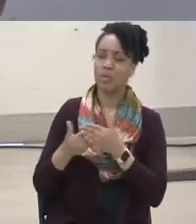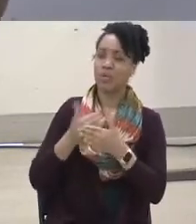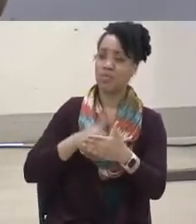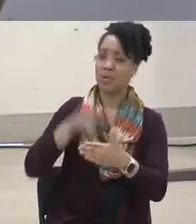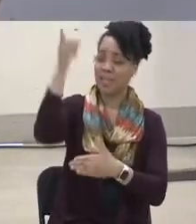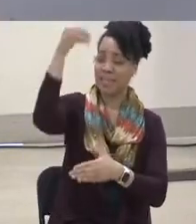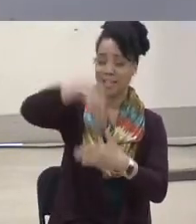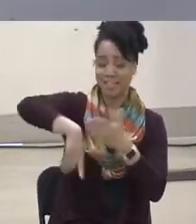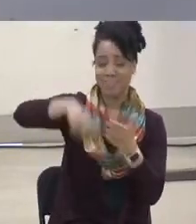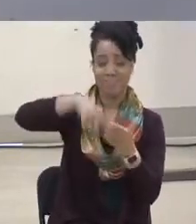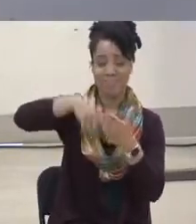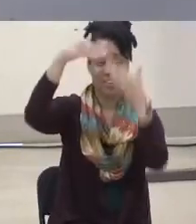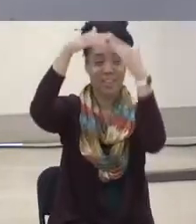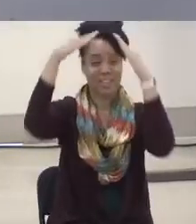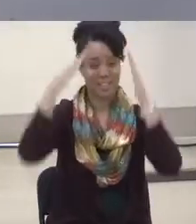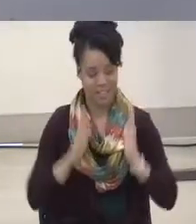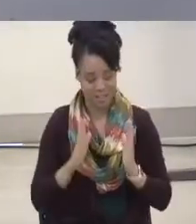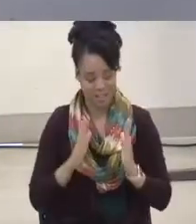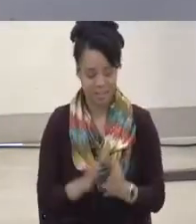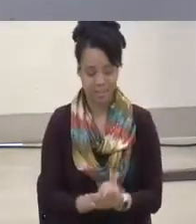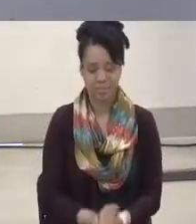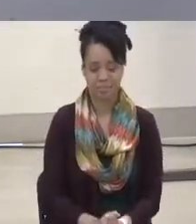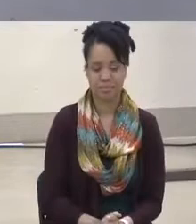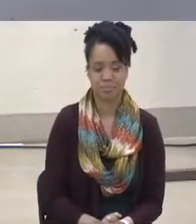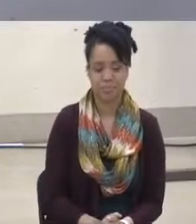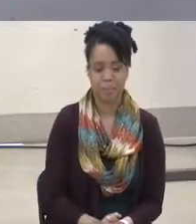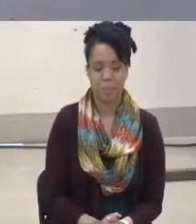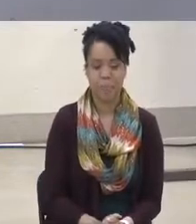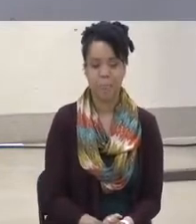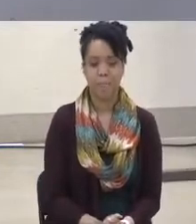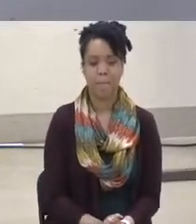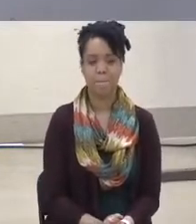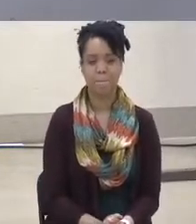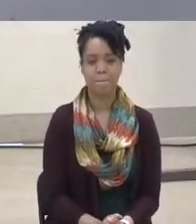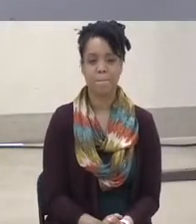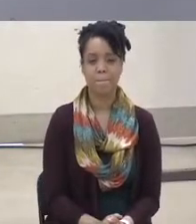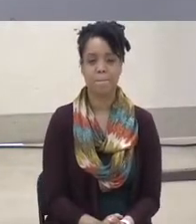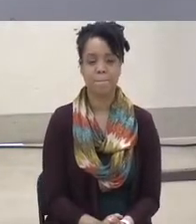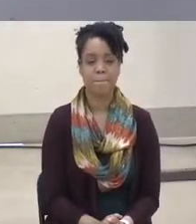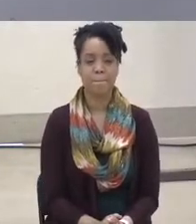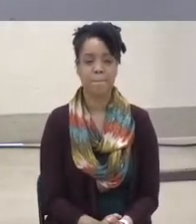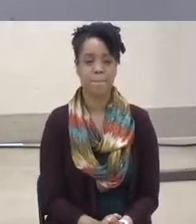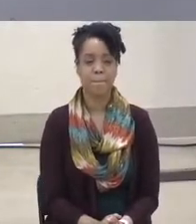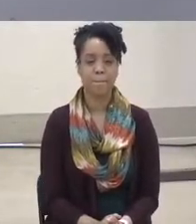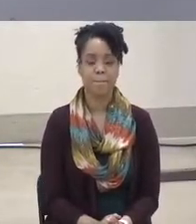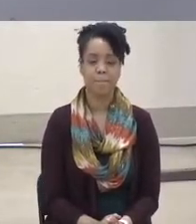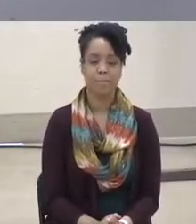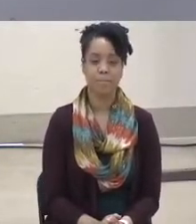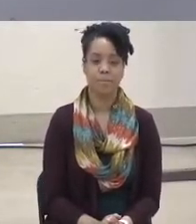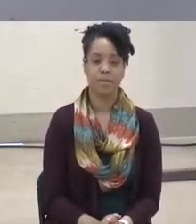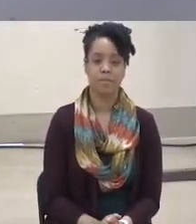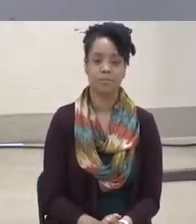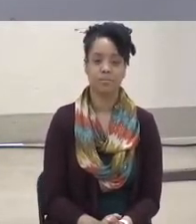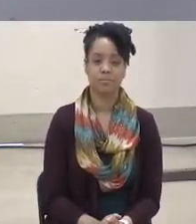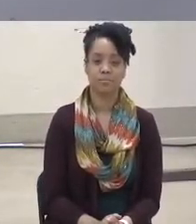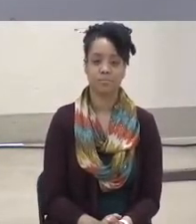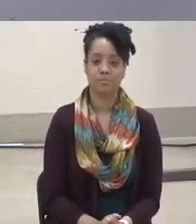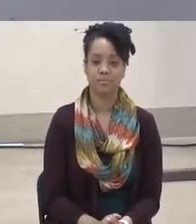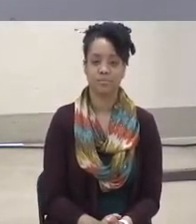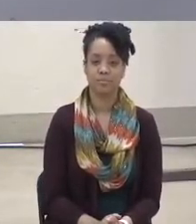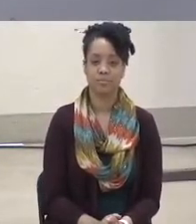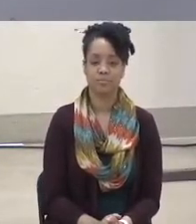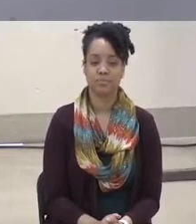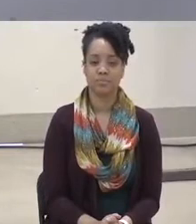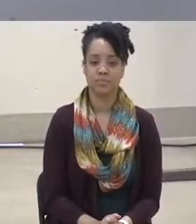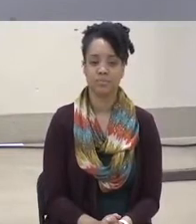versículo 24 de 2 de Corintios 6, si tu pueblo Israel fuera derrotado delante del enemigo por haber prevaricado contra ti, y se convirtiere y confesare